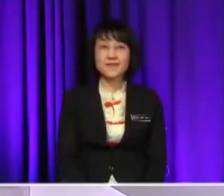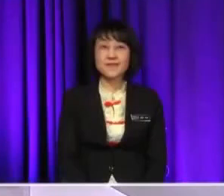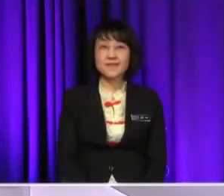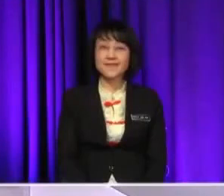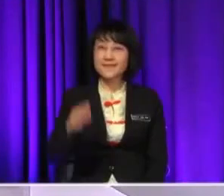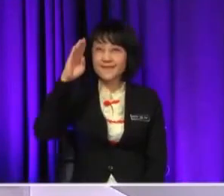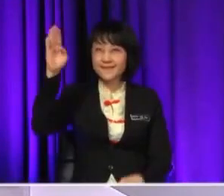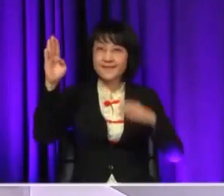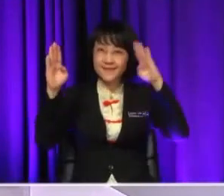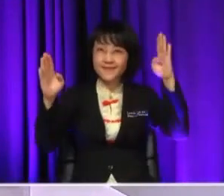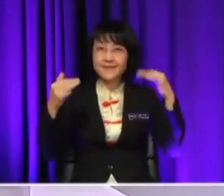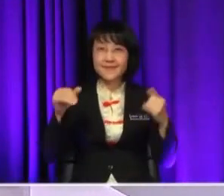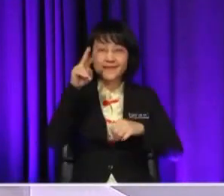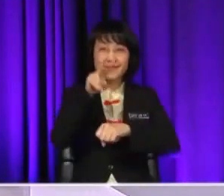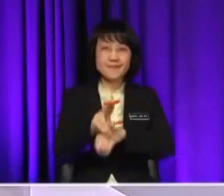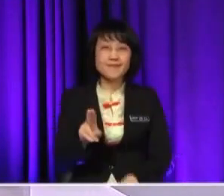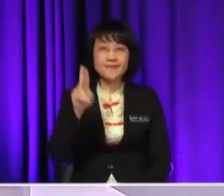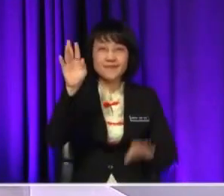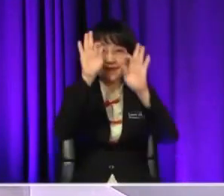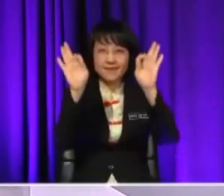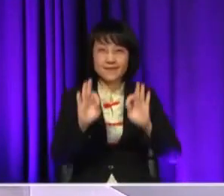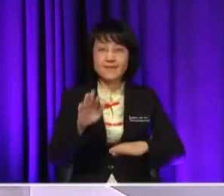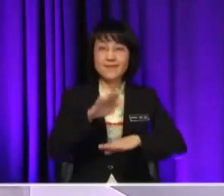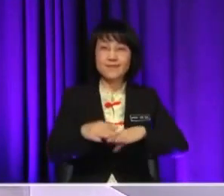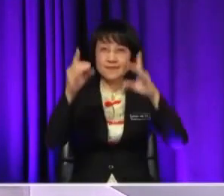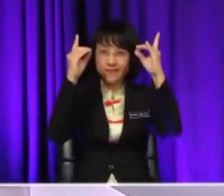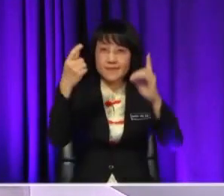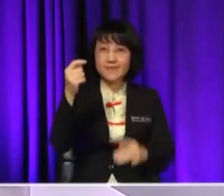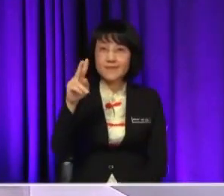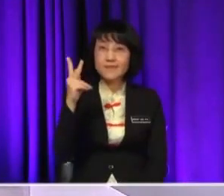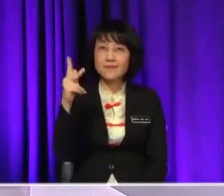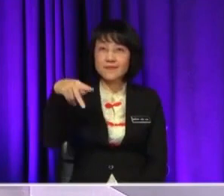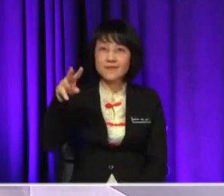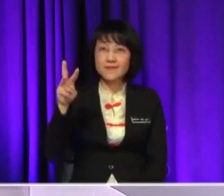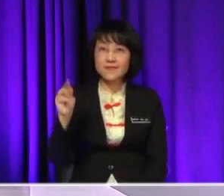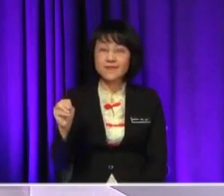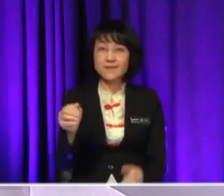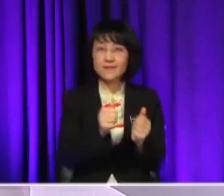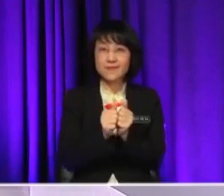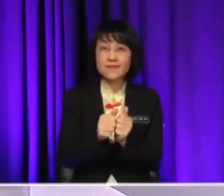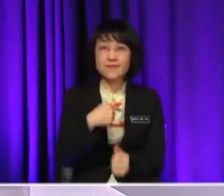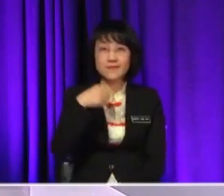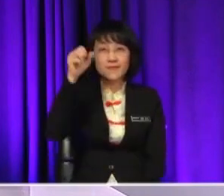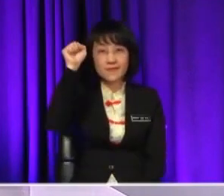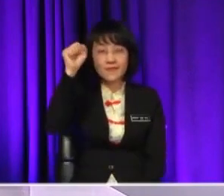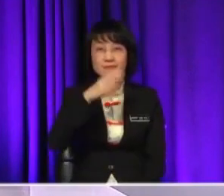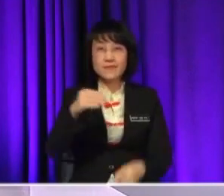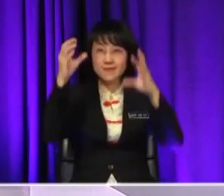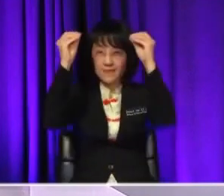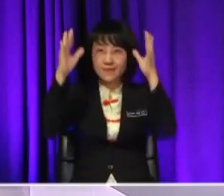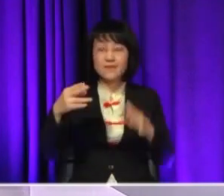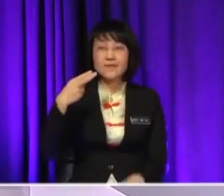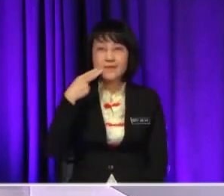Hi everyone, you are now watching Upper Form on DidikTV KPM together with me, Sean Steven, and also Madam Hoshini for